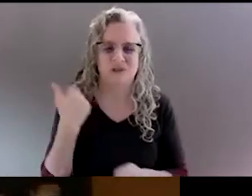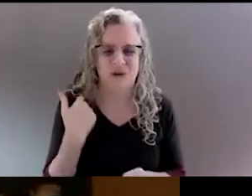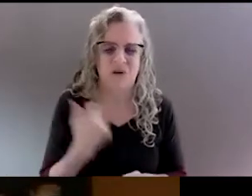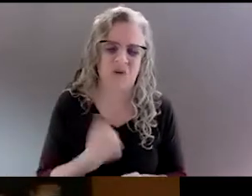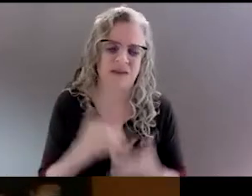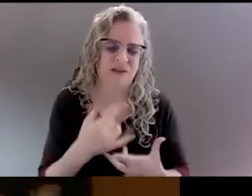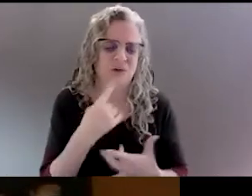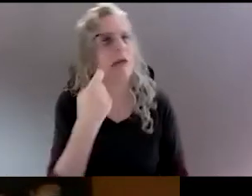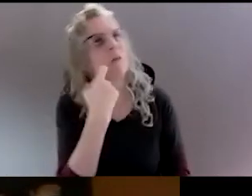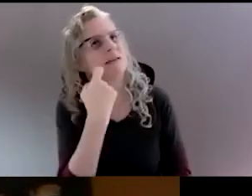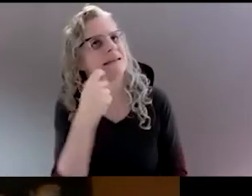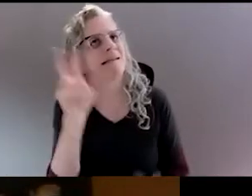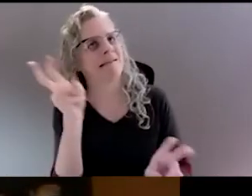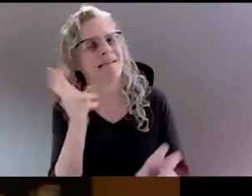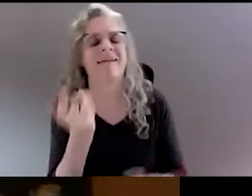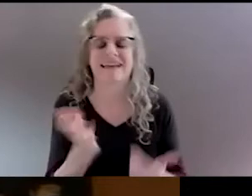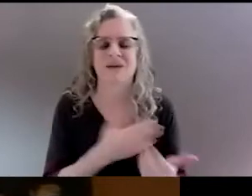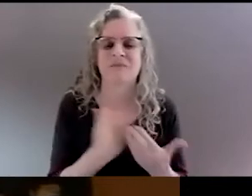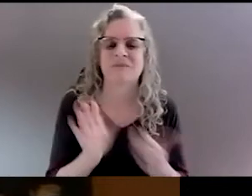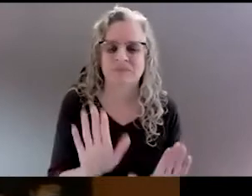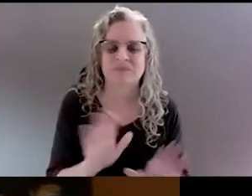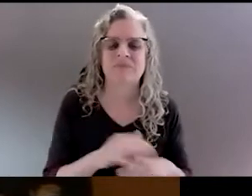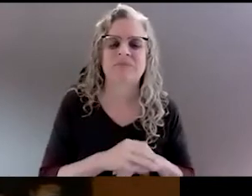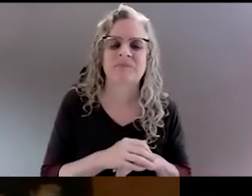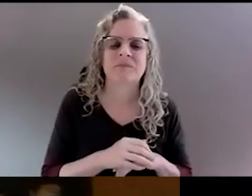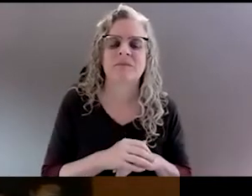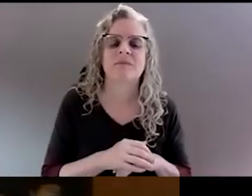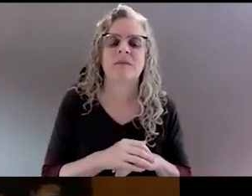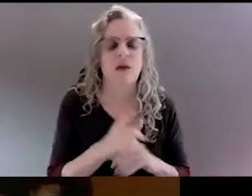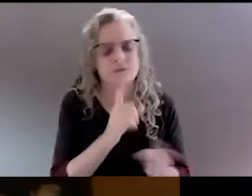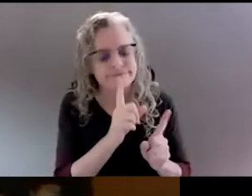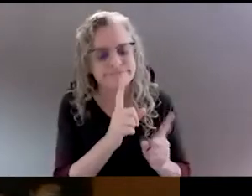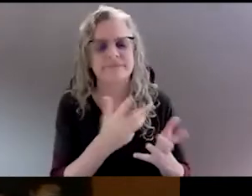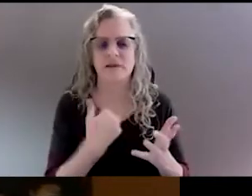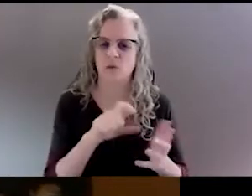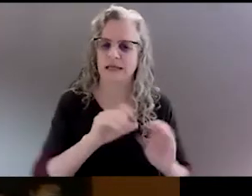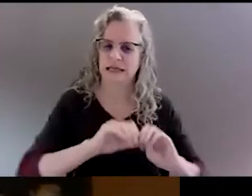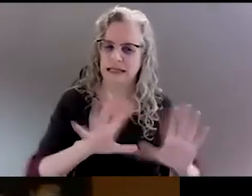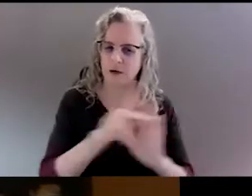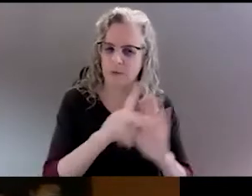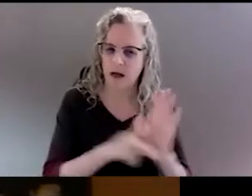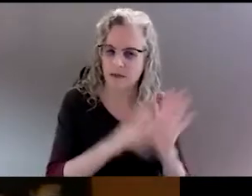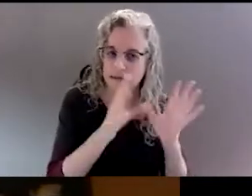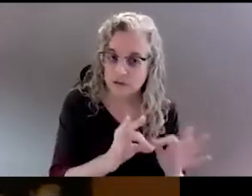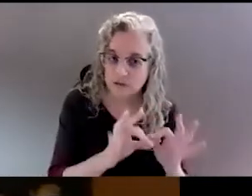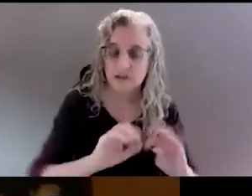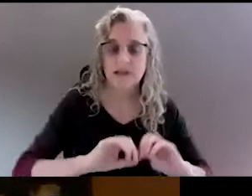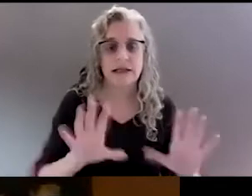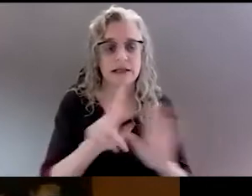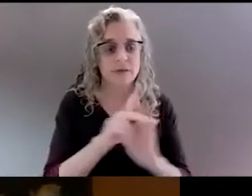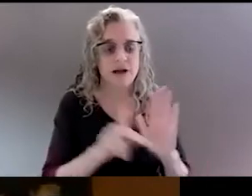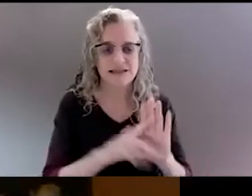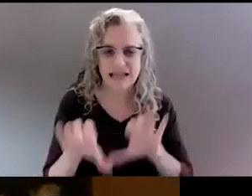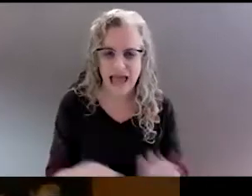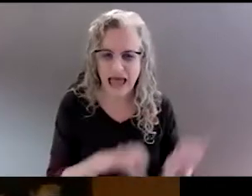need is clear policy decisions, clear policy action that has already been talked